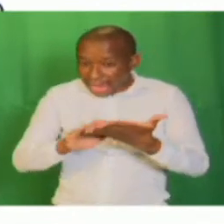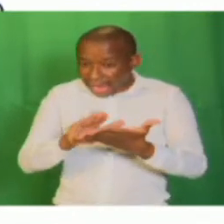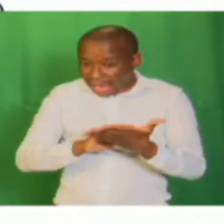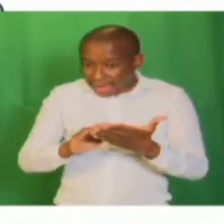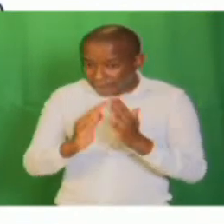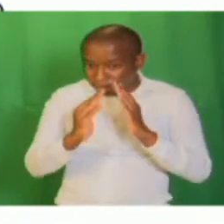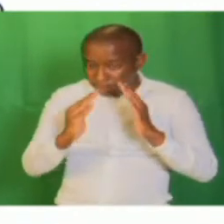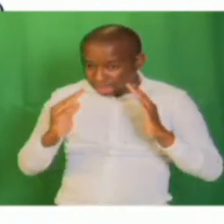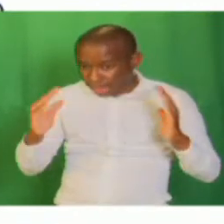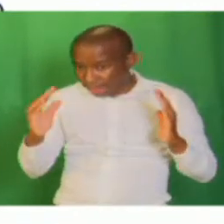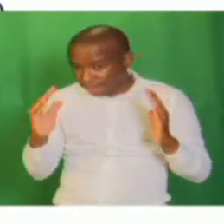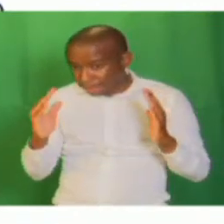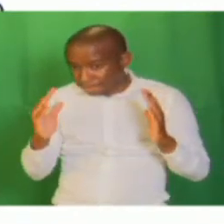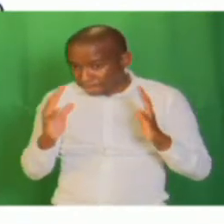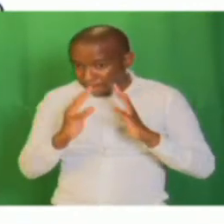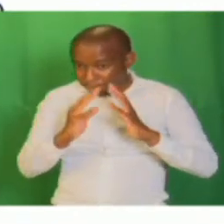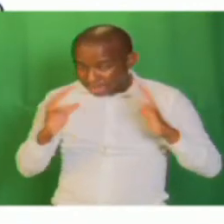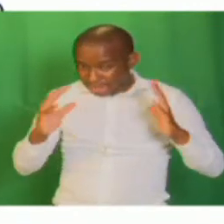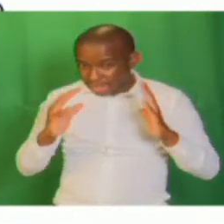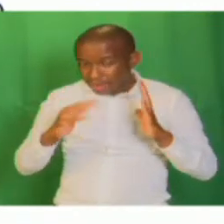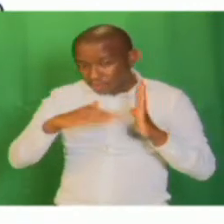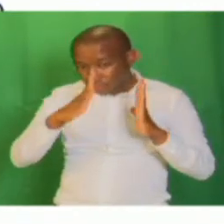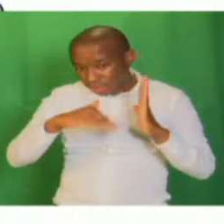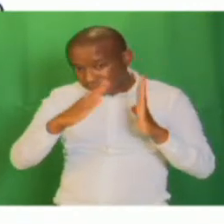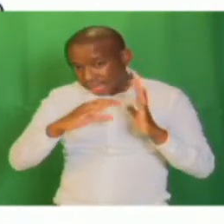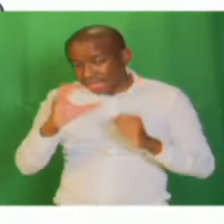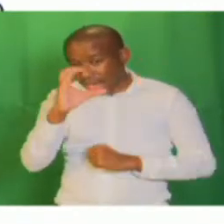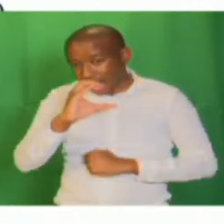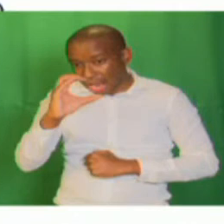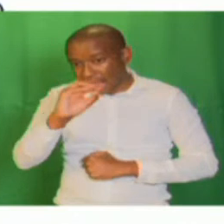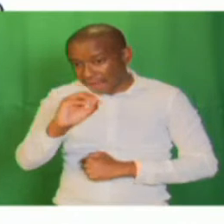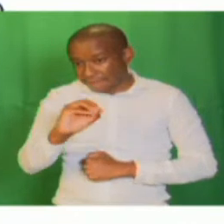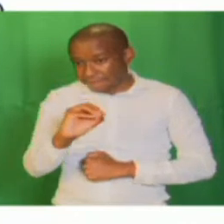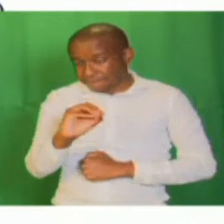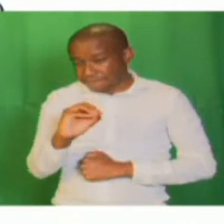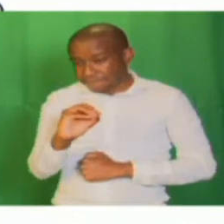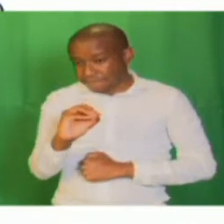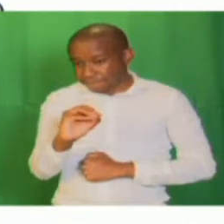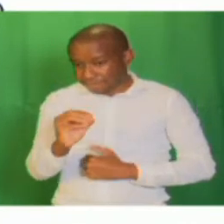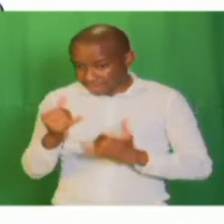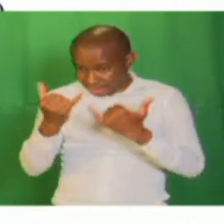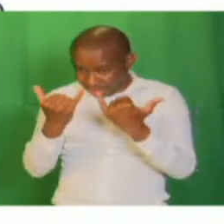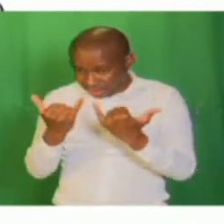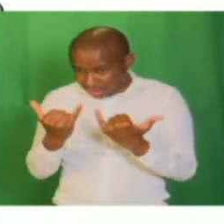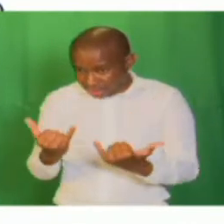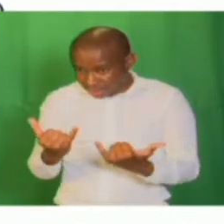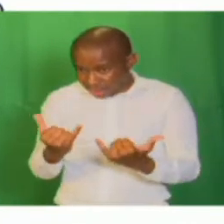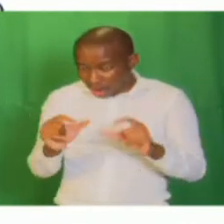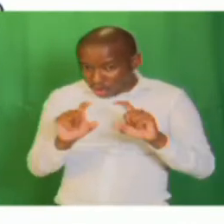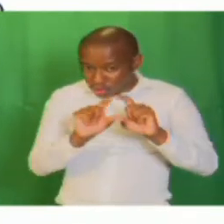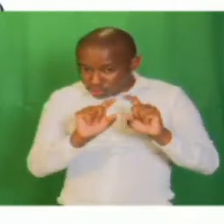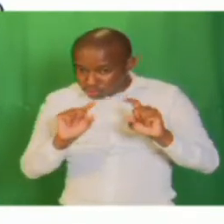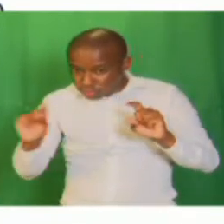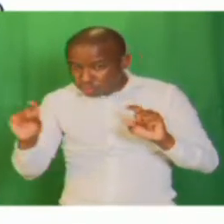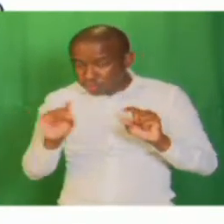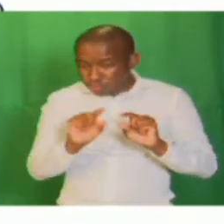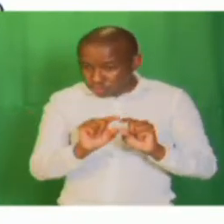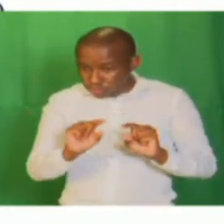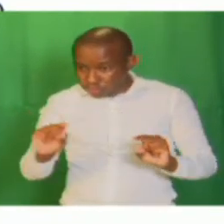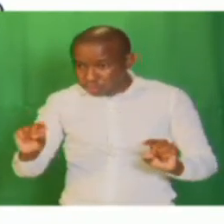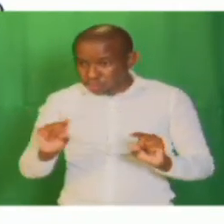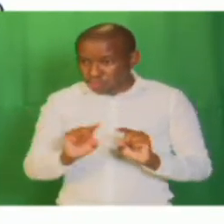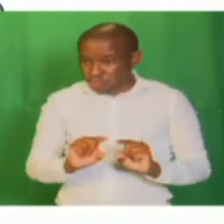big one, it is big and it is colored. We are all noting that. This one has got rows. It